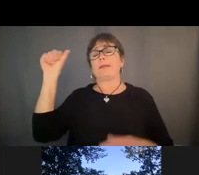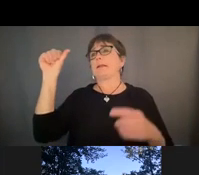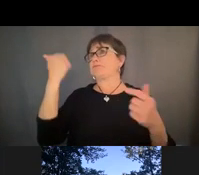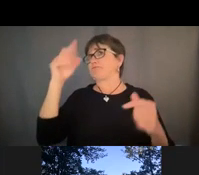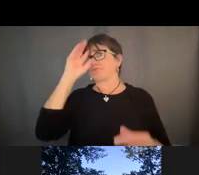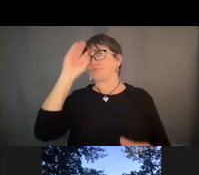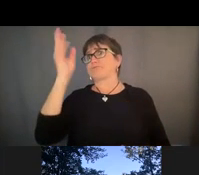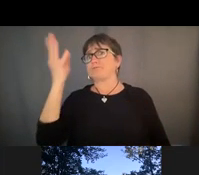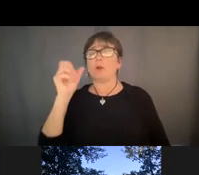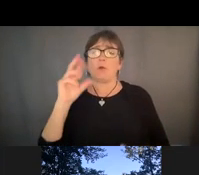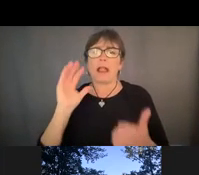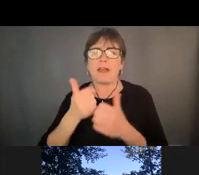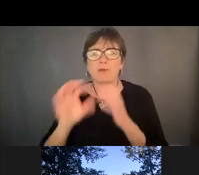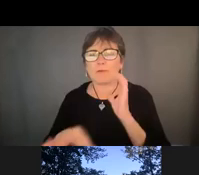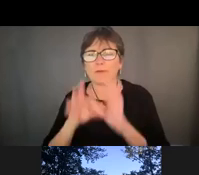material.